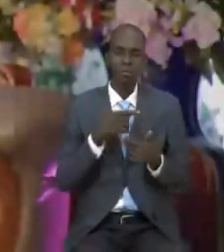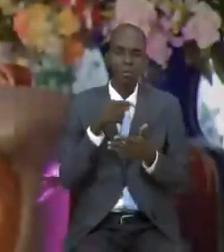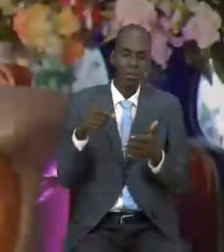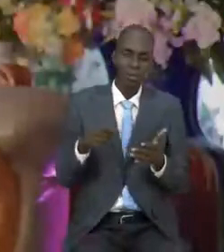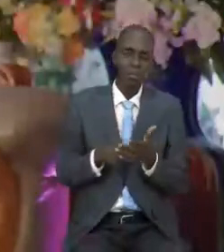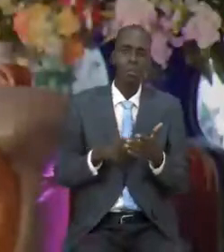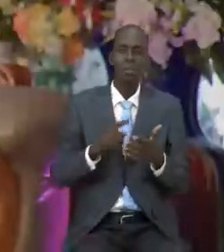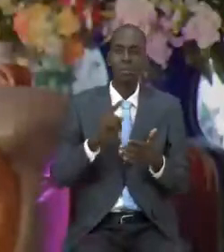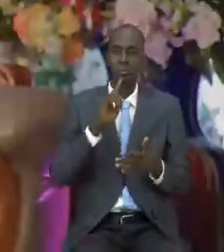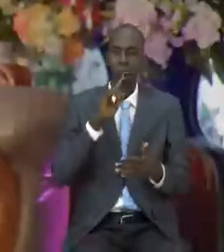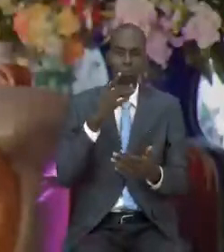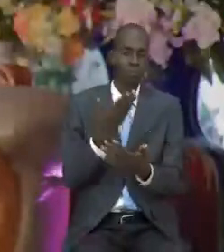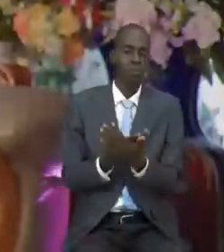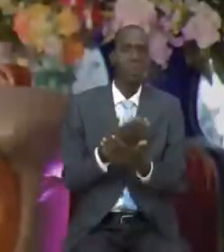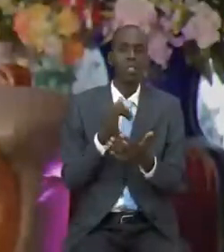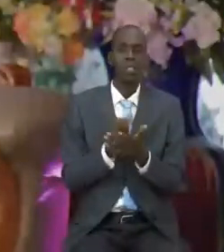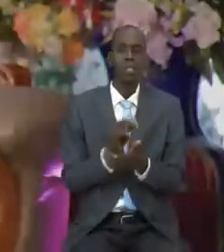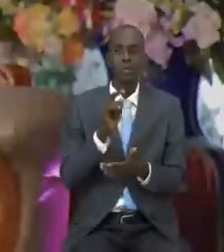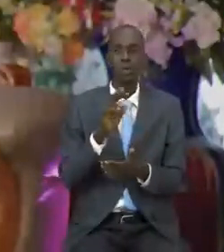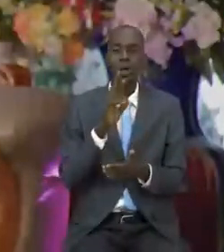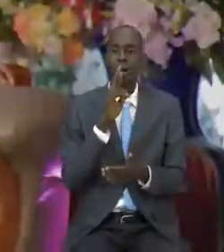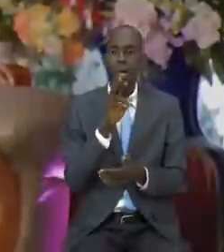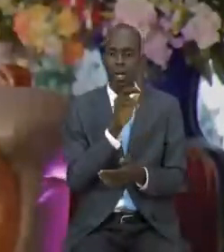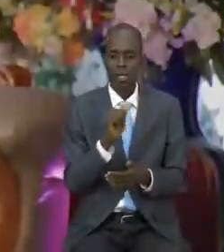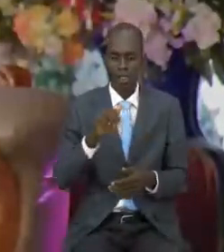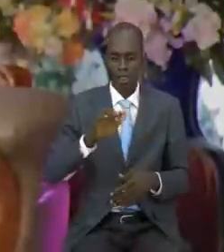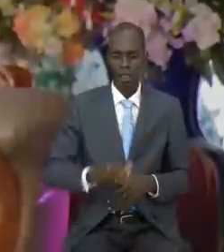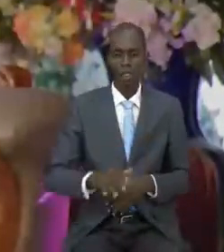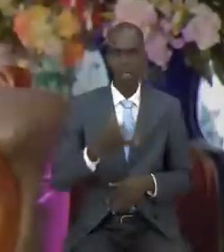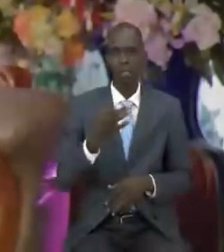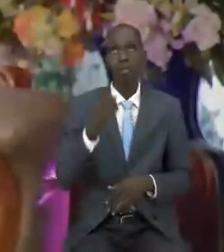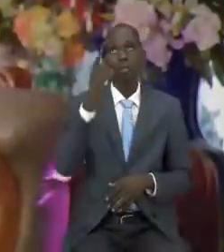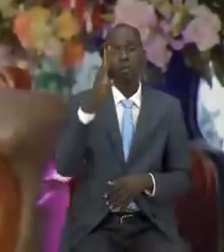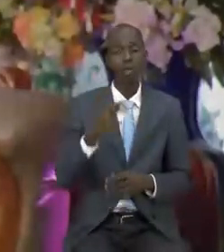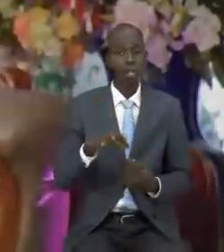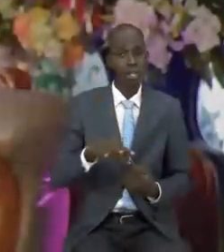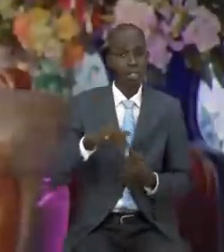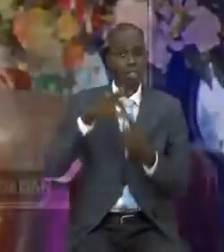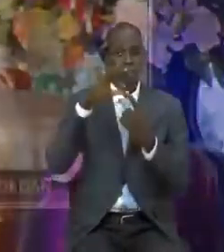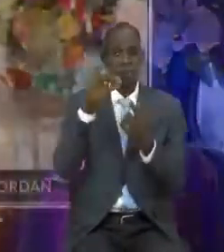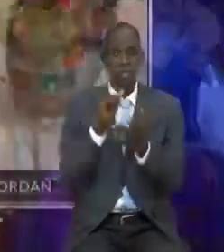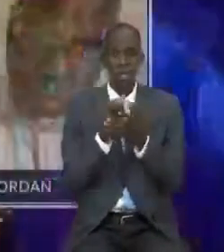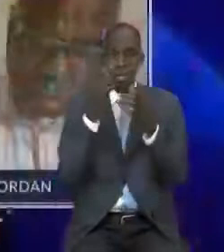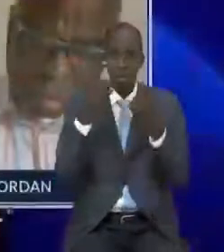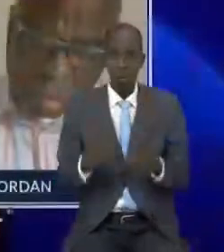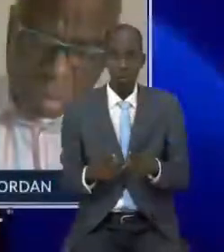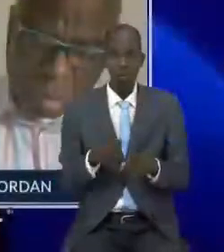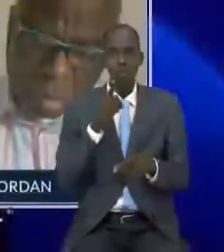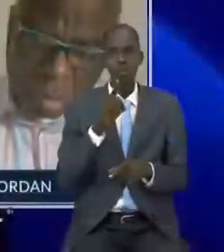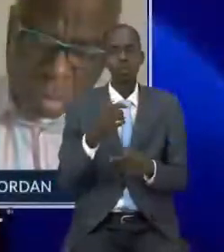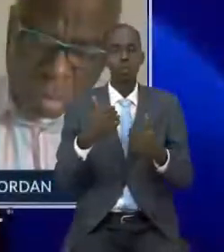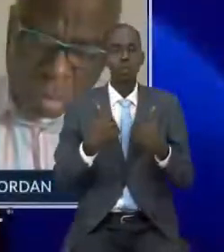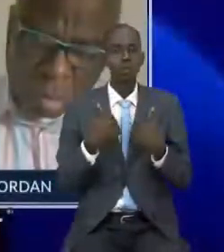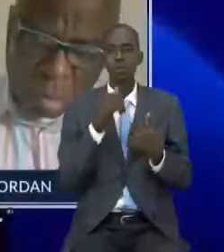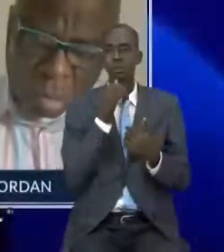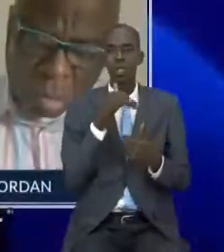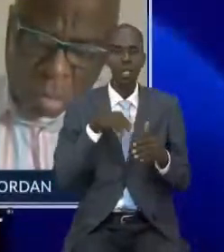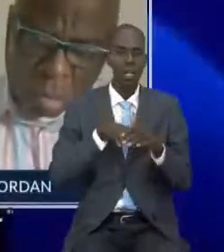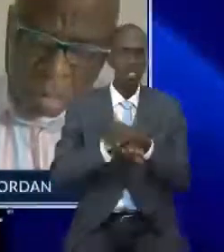a child of God. Except that happens, you have not entered